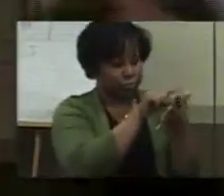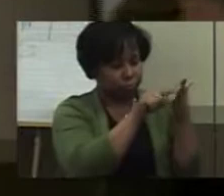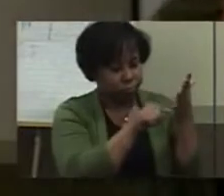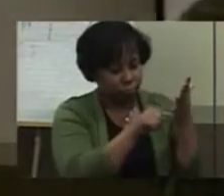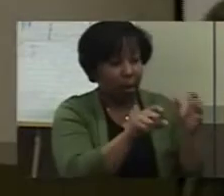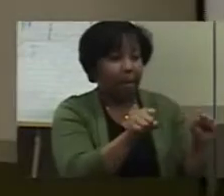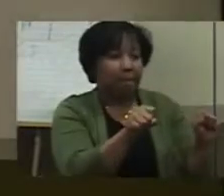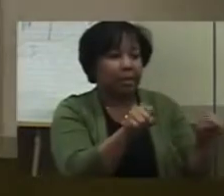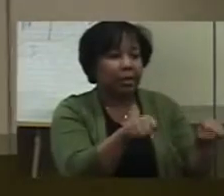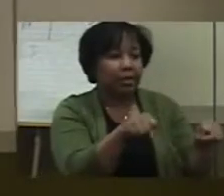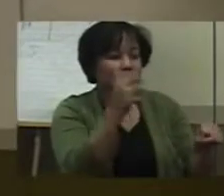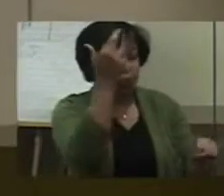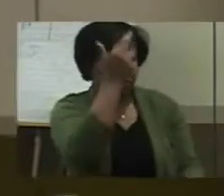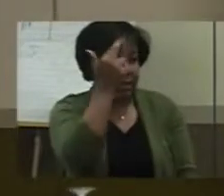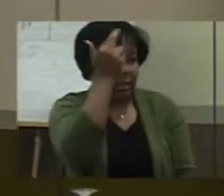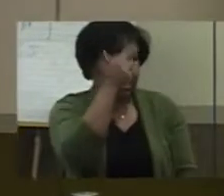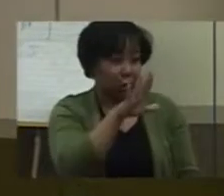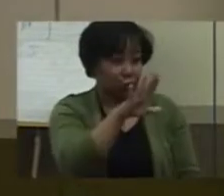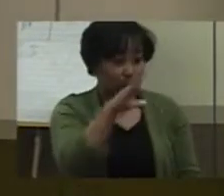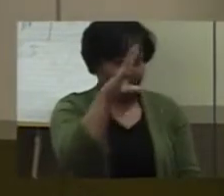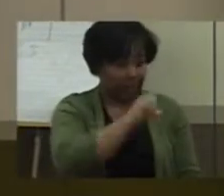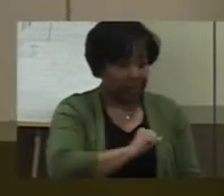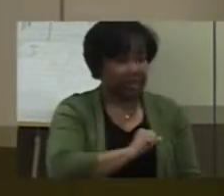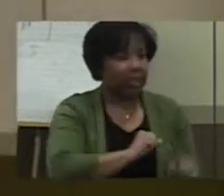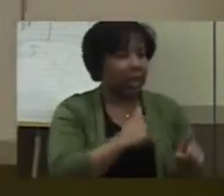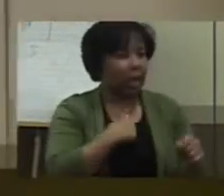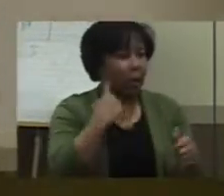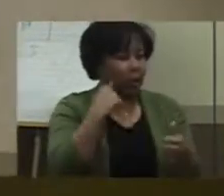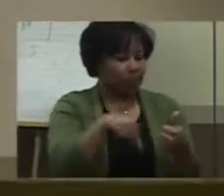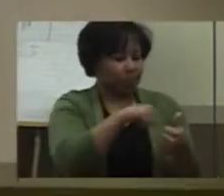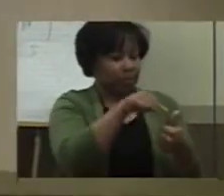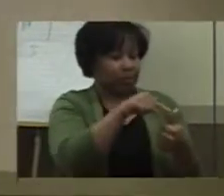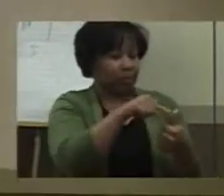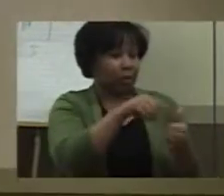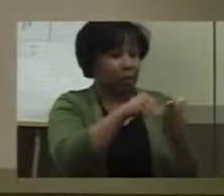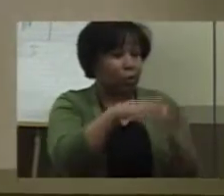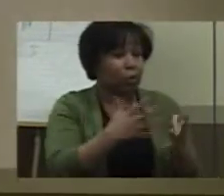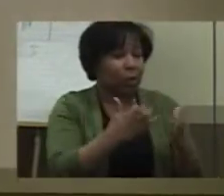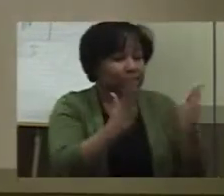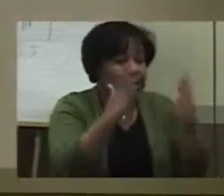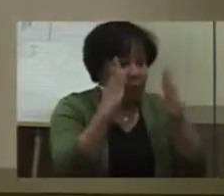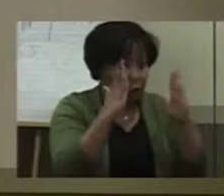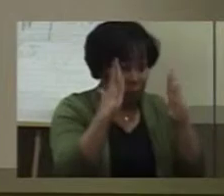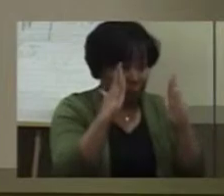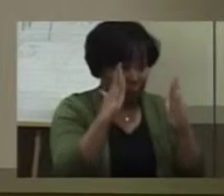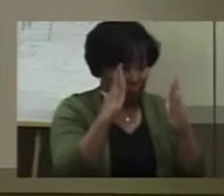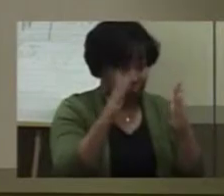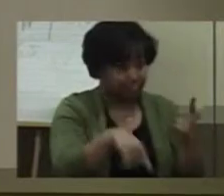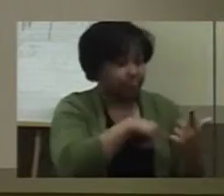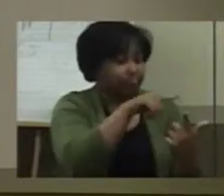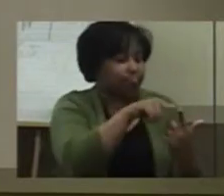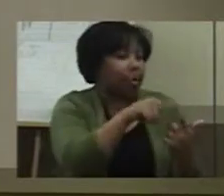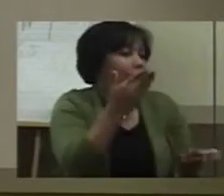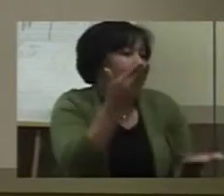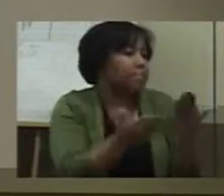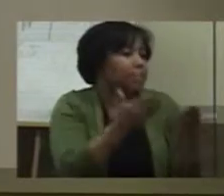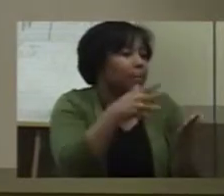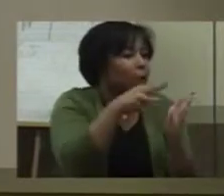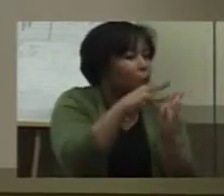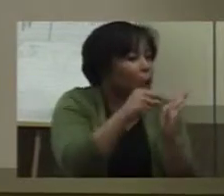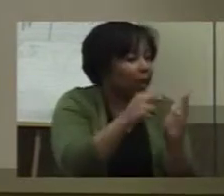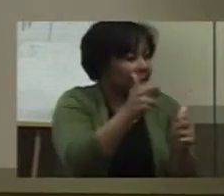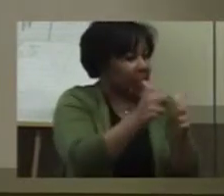of potential reasons in your hypothesis. I heard that the student wants attention, that there may be